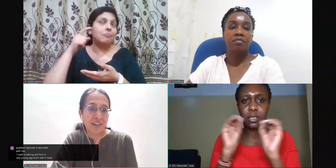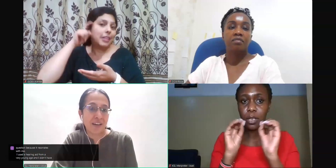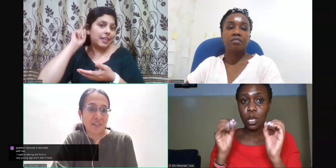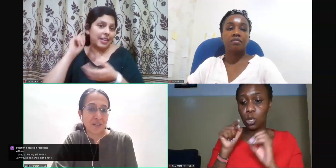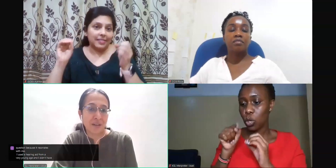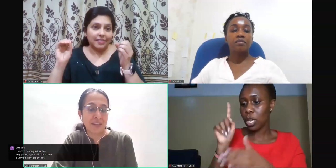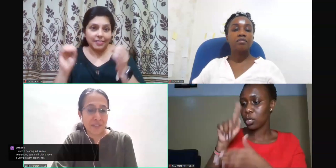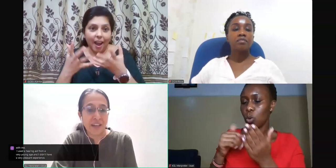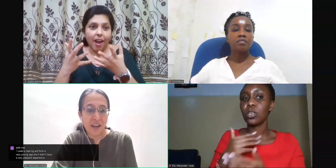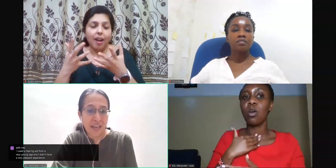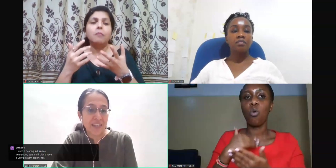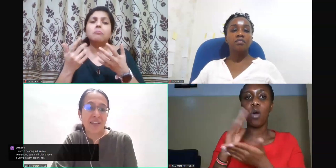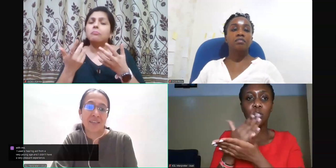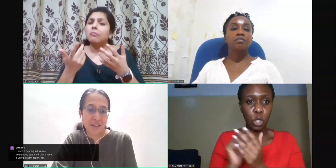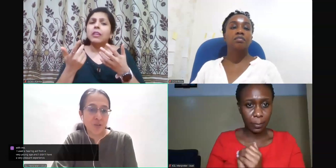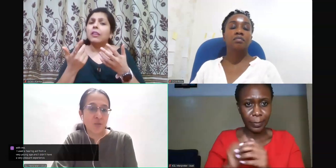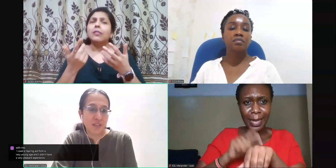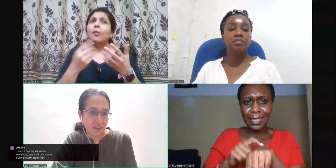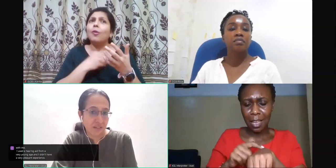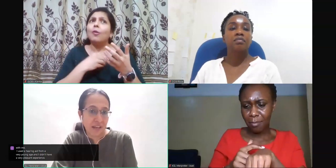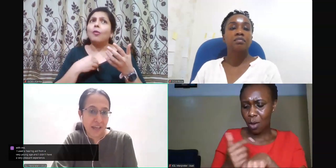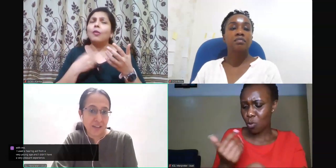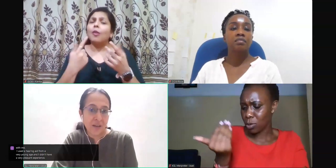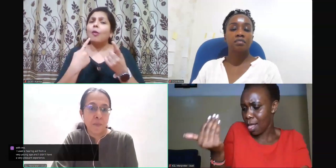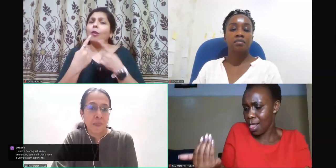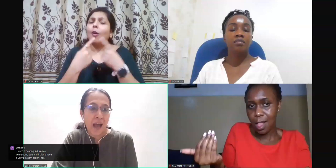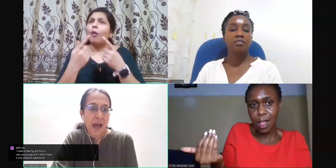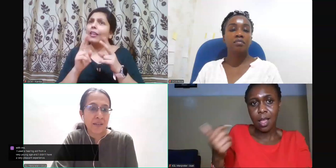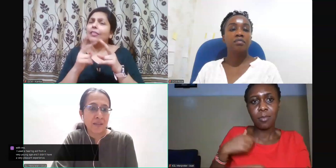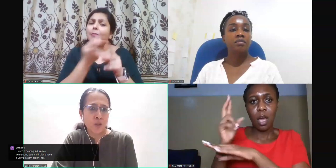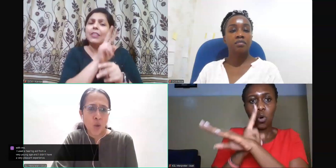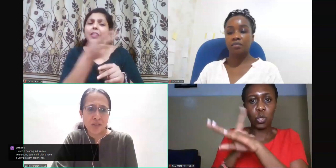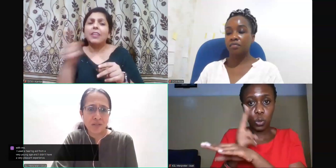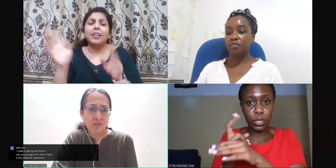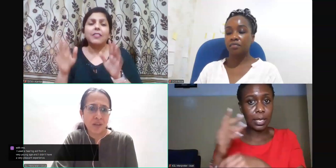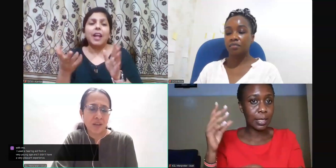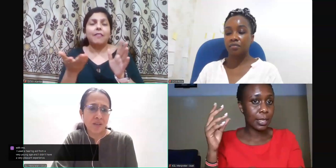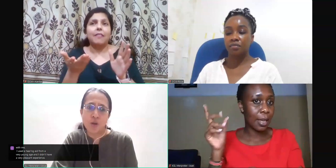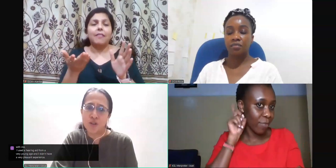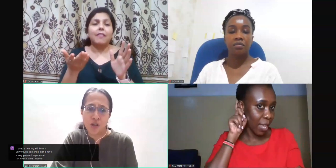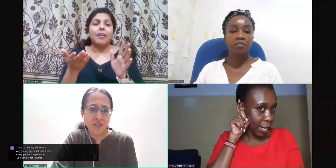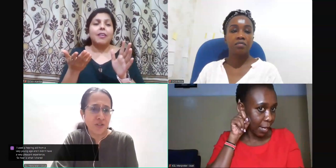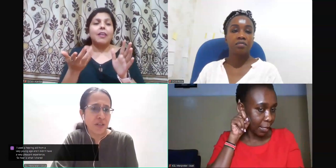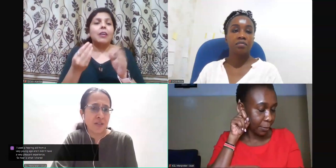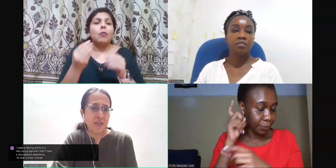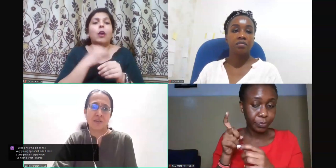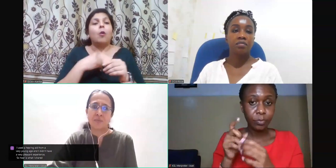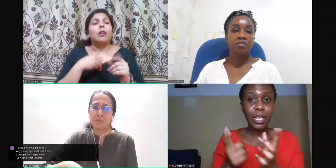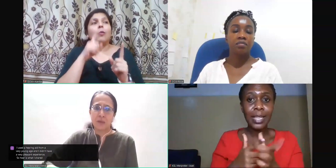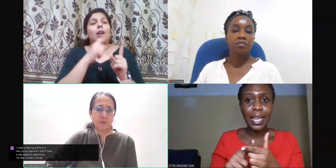I shared. At a very young age, I started using the hearing aid, and the doctor, the